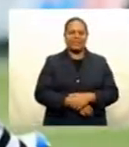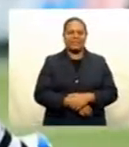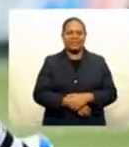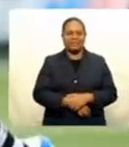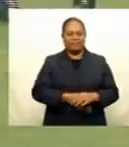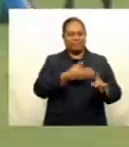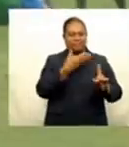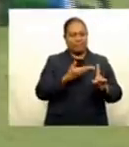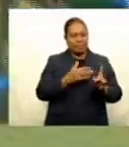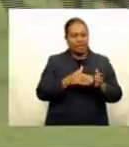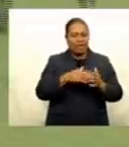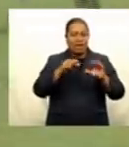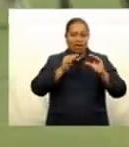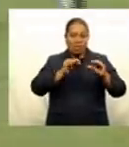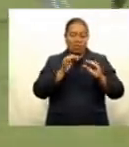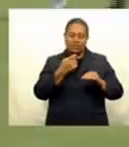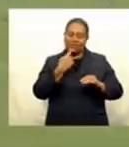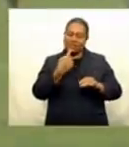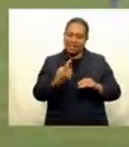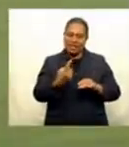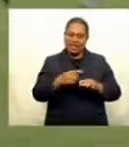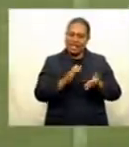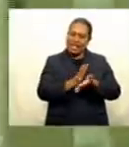Beba happy to have Nasoko back.